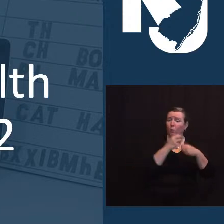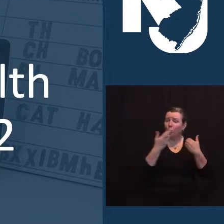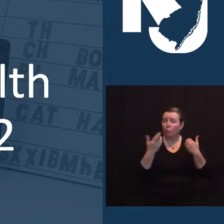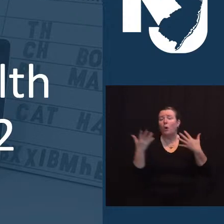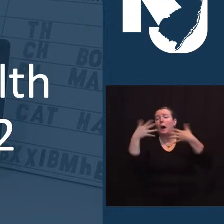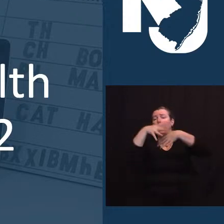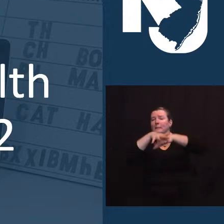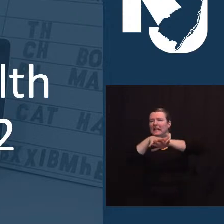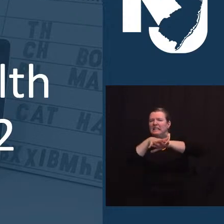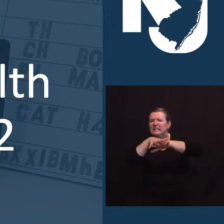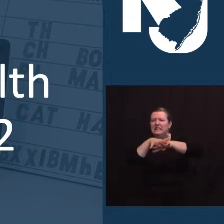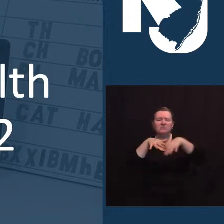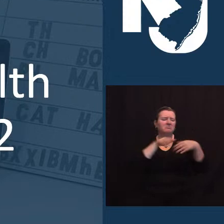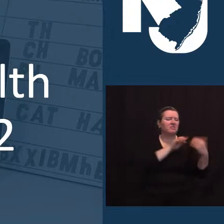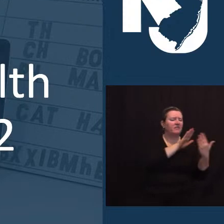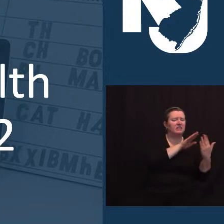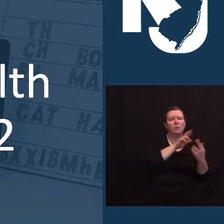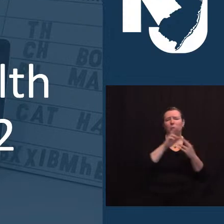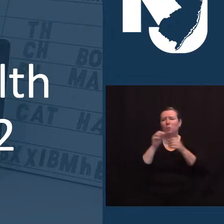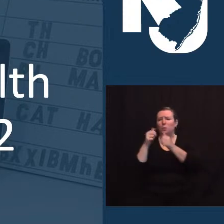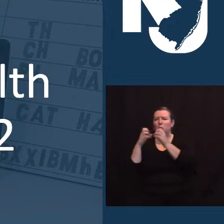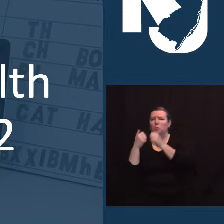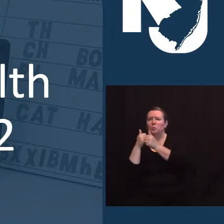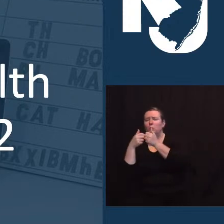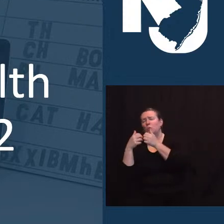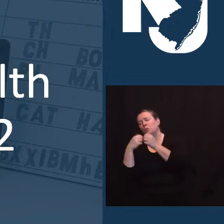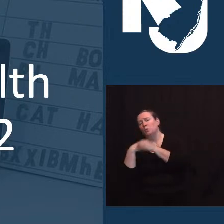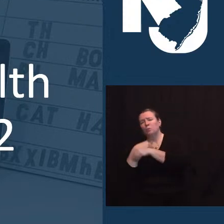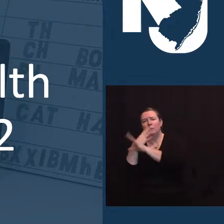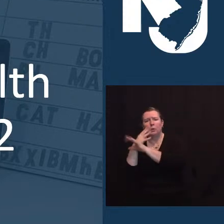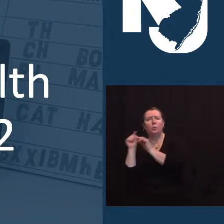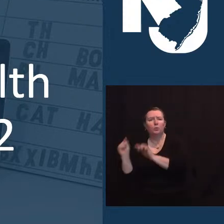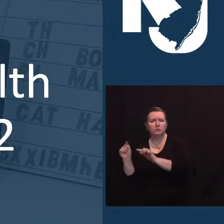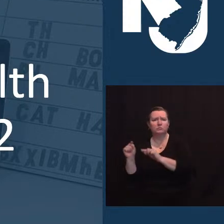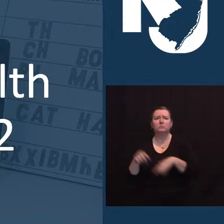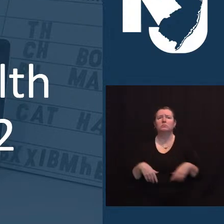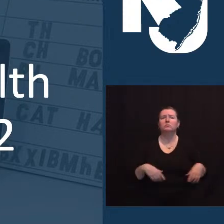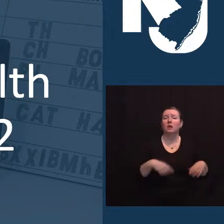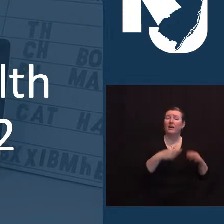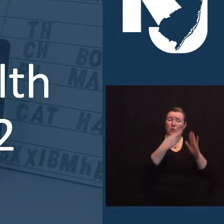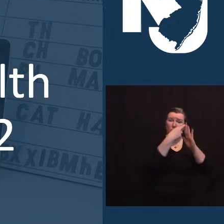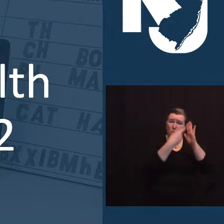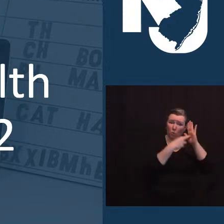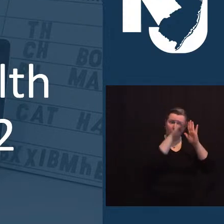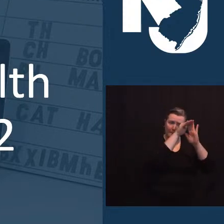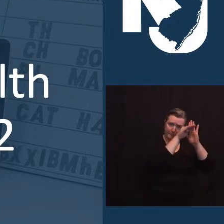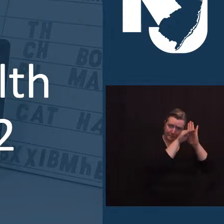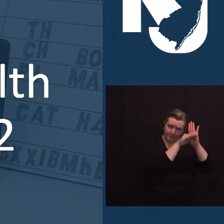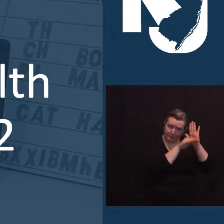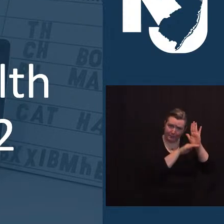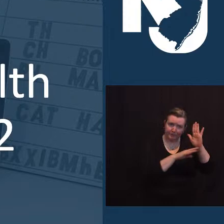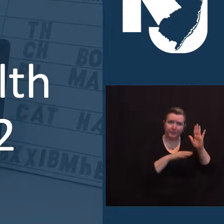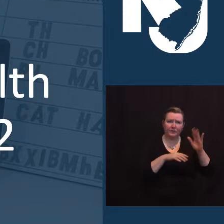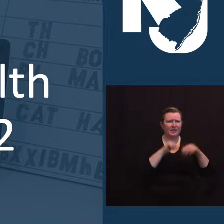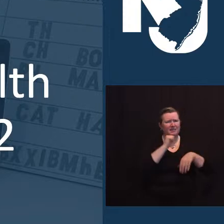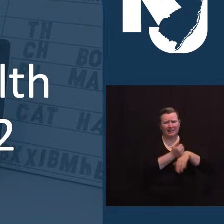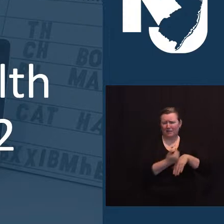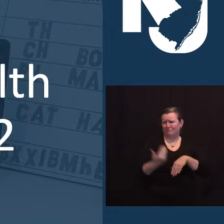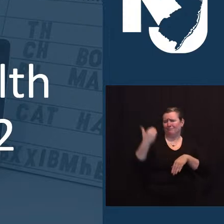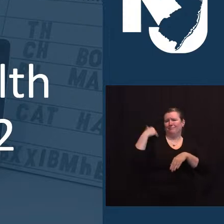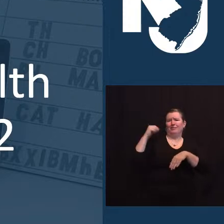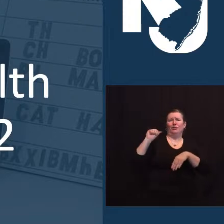The strong safety protocols to help prevent in-school spread that have been in place since August will remain in place. And that is